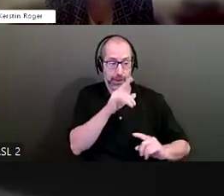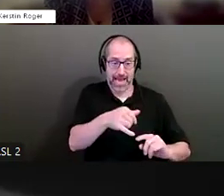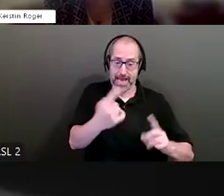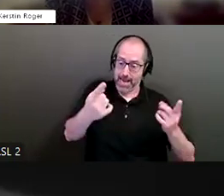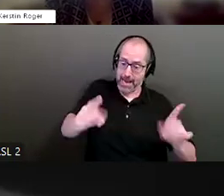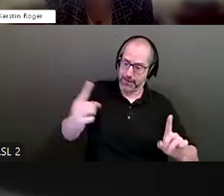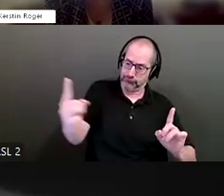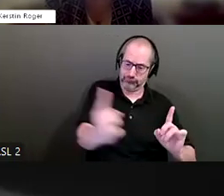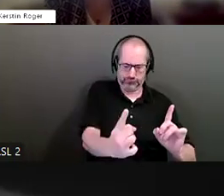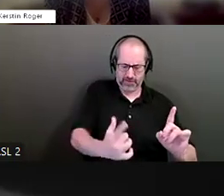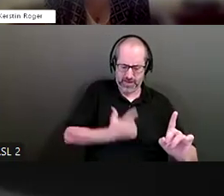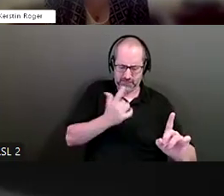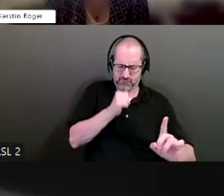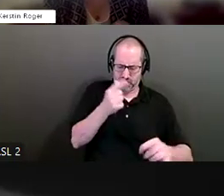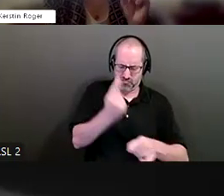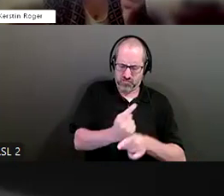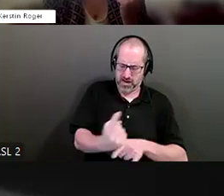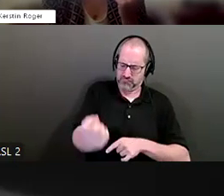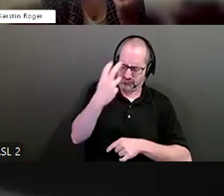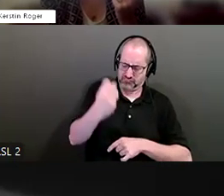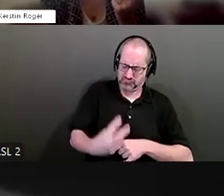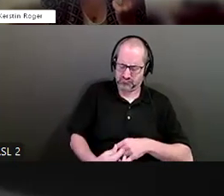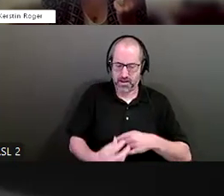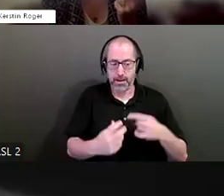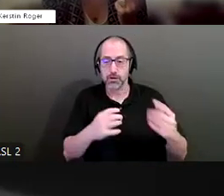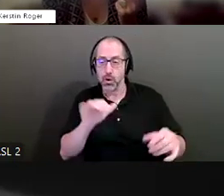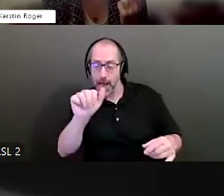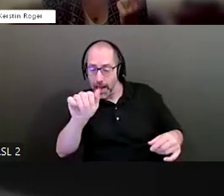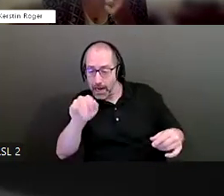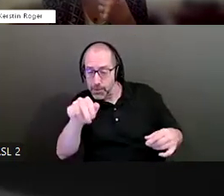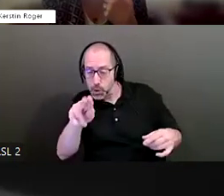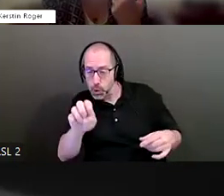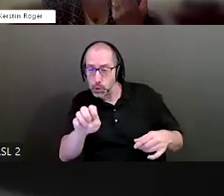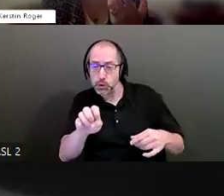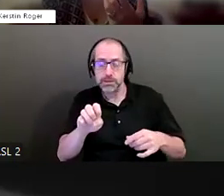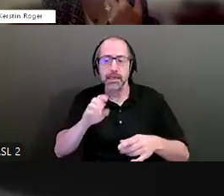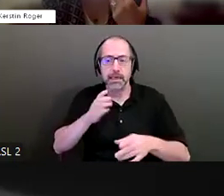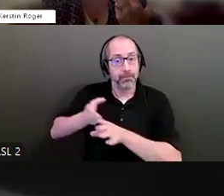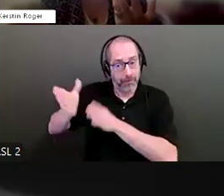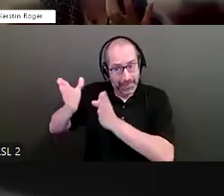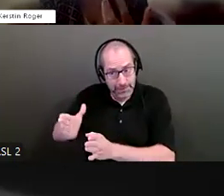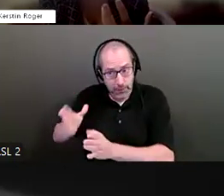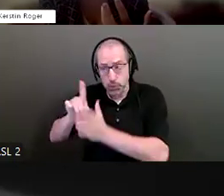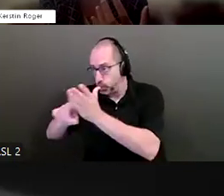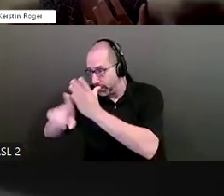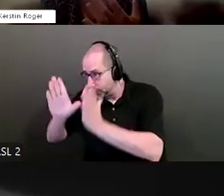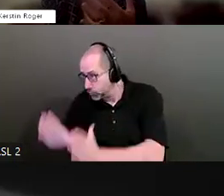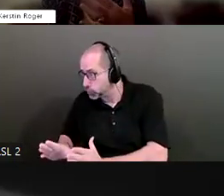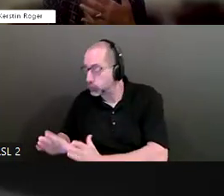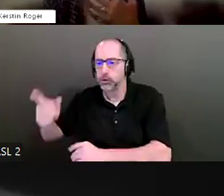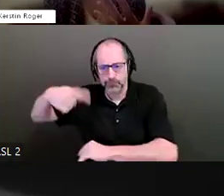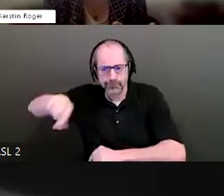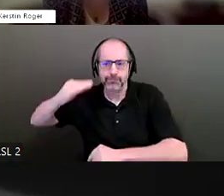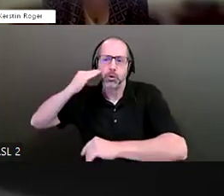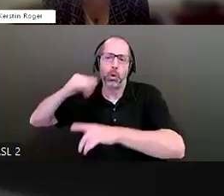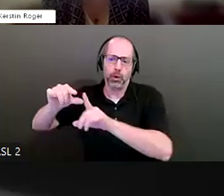was quite right? So I think abuse is a word that's quite familiar to professionals, to researchers in the literature, but